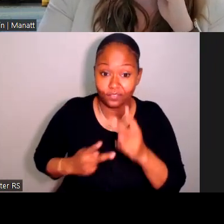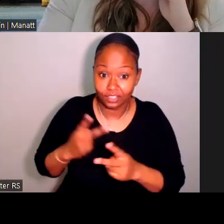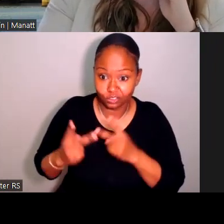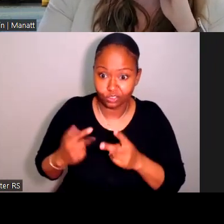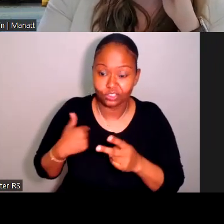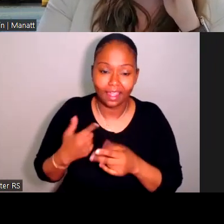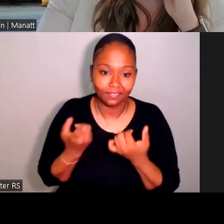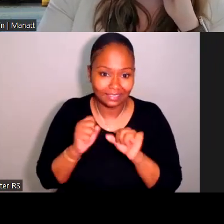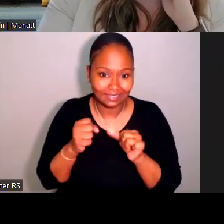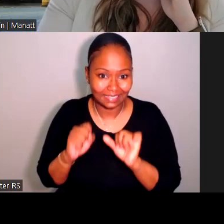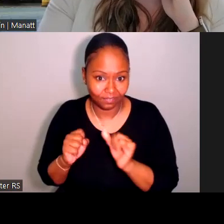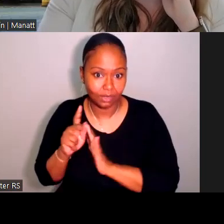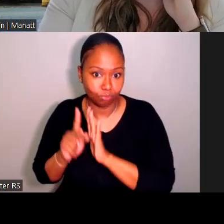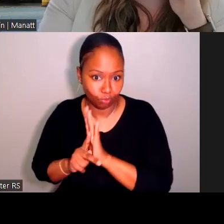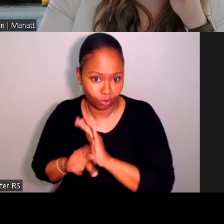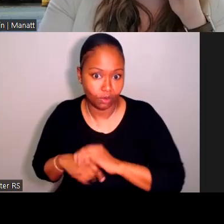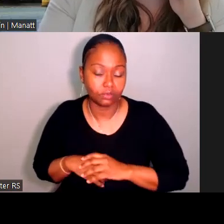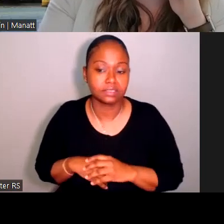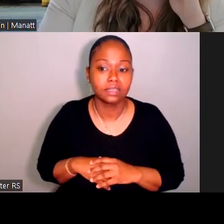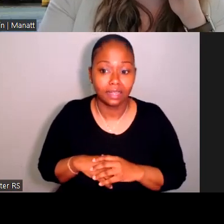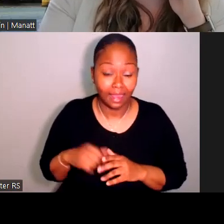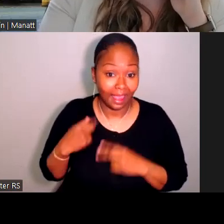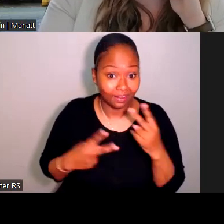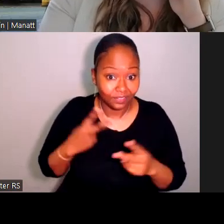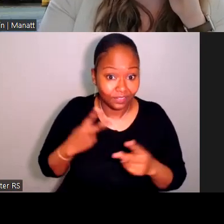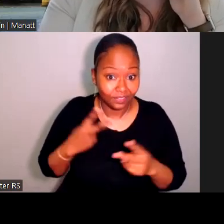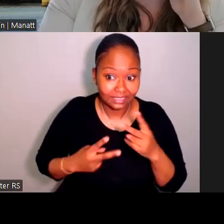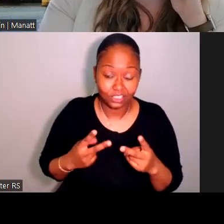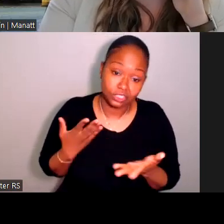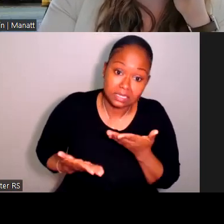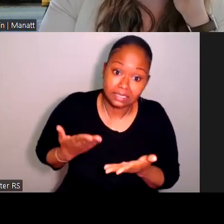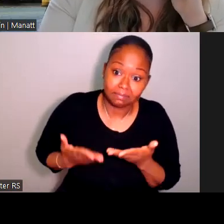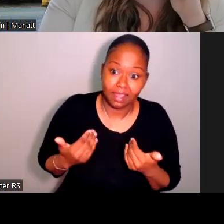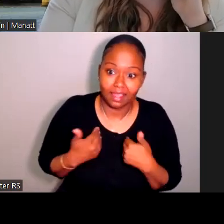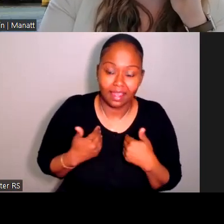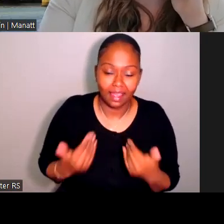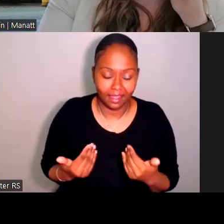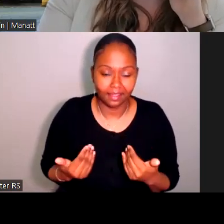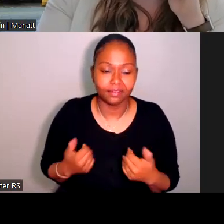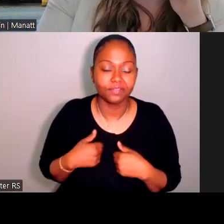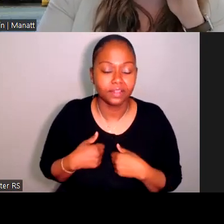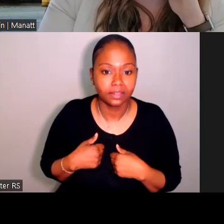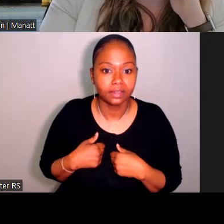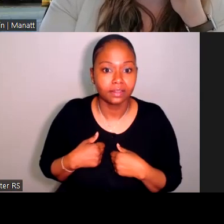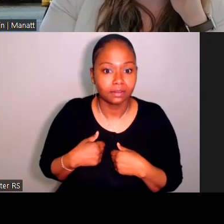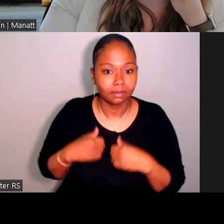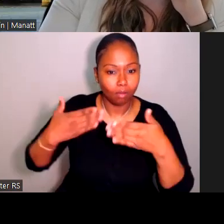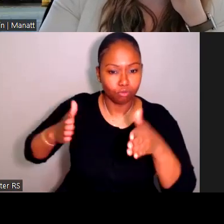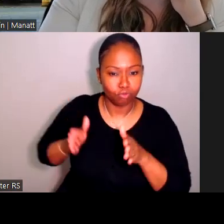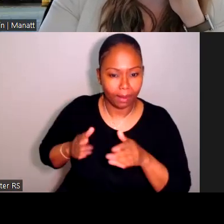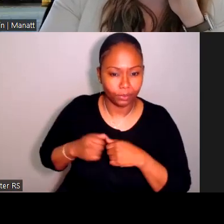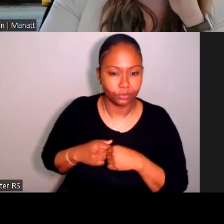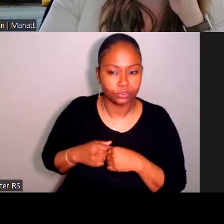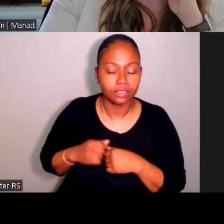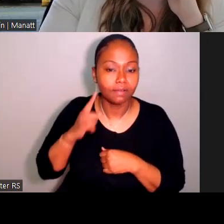in-person access. And visitation may be subject to operational and safety parameters, such as a